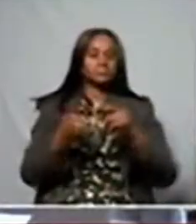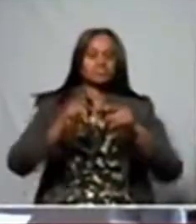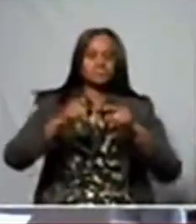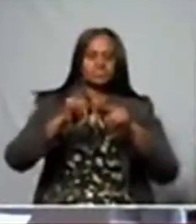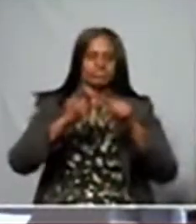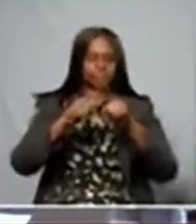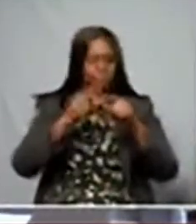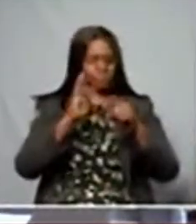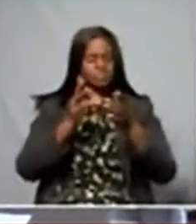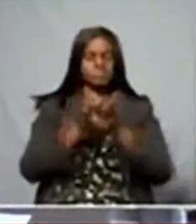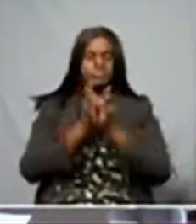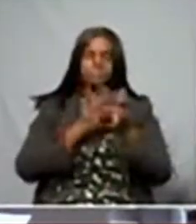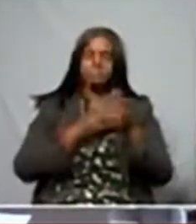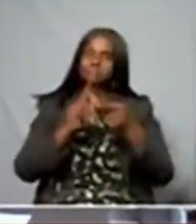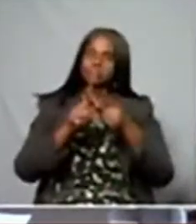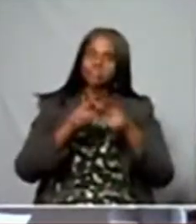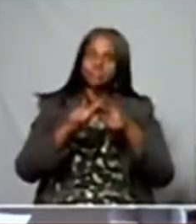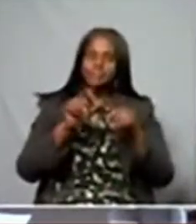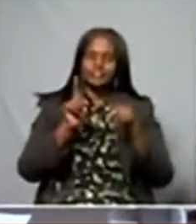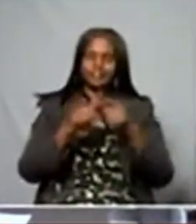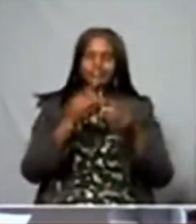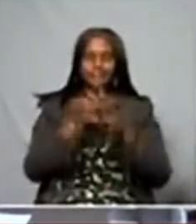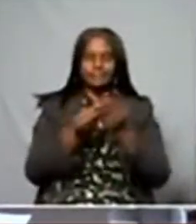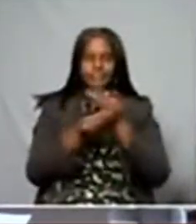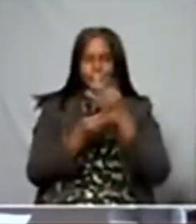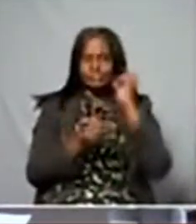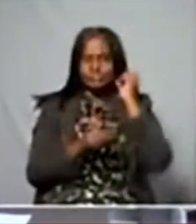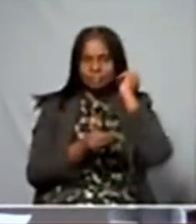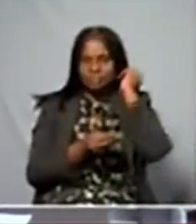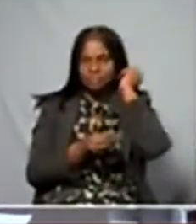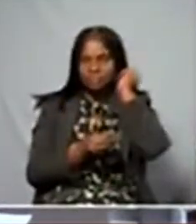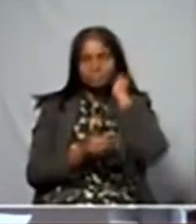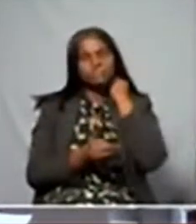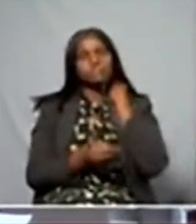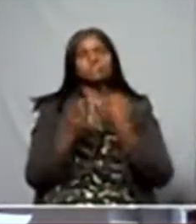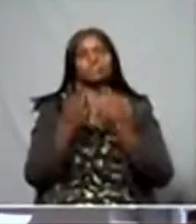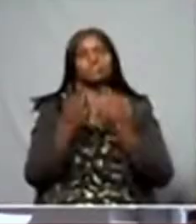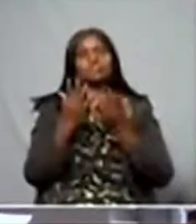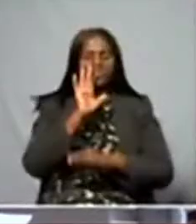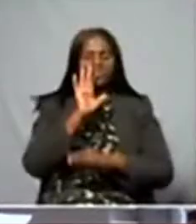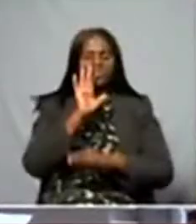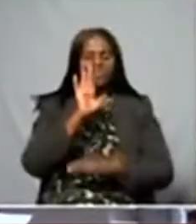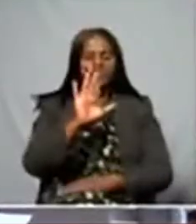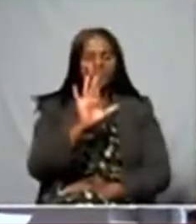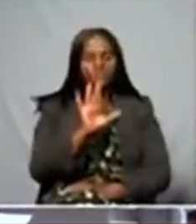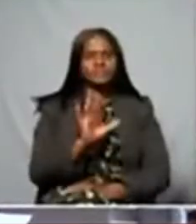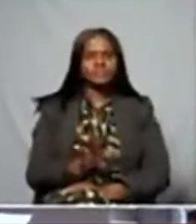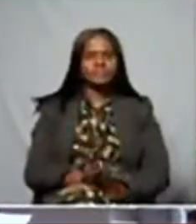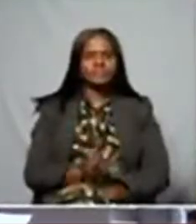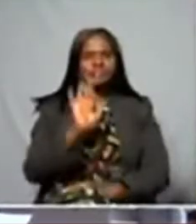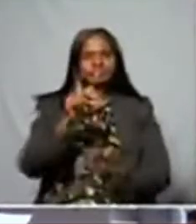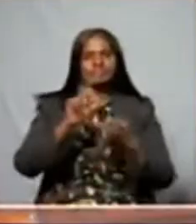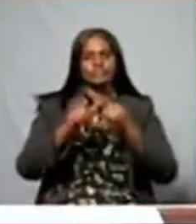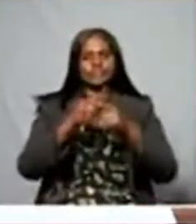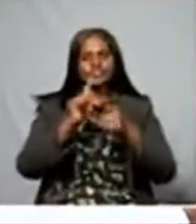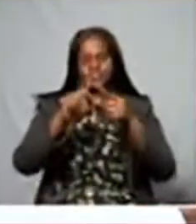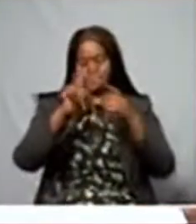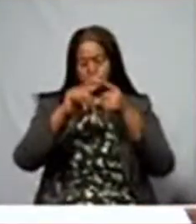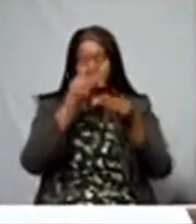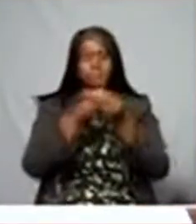I'll ask my colleagues to contribute there. Thank you, Chair. So maybe before your colleague comes to